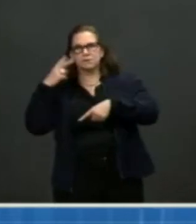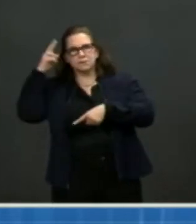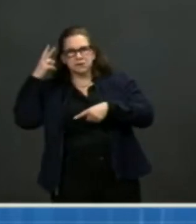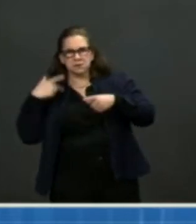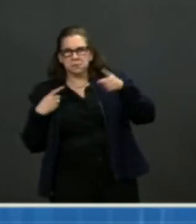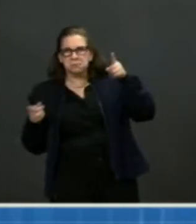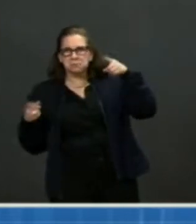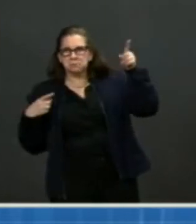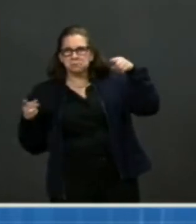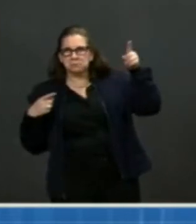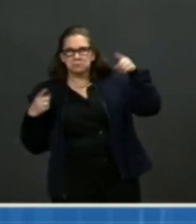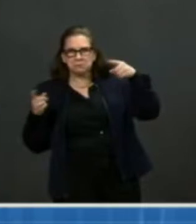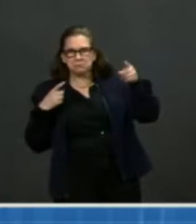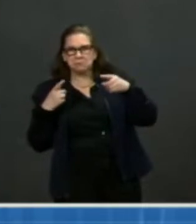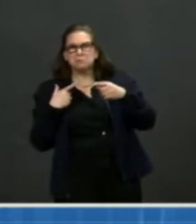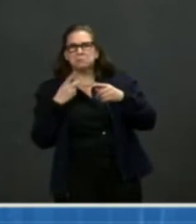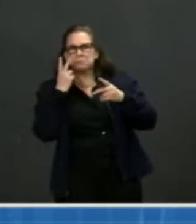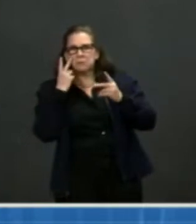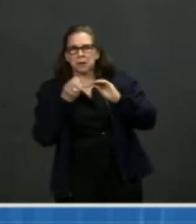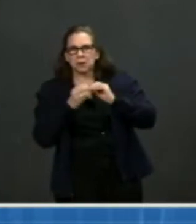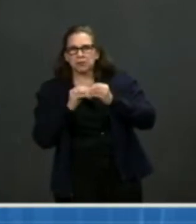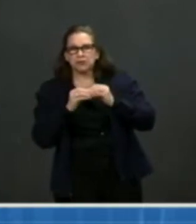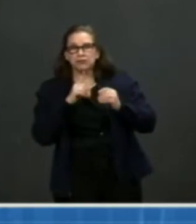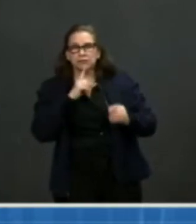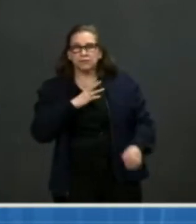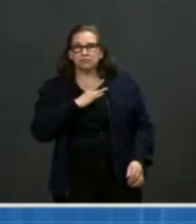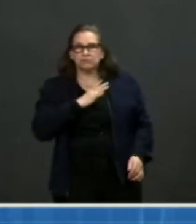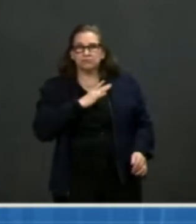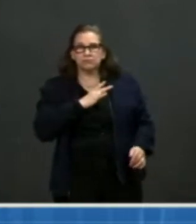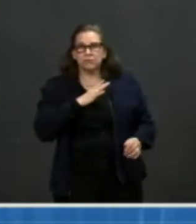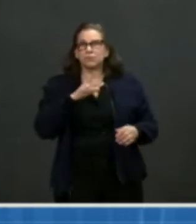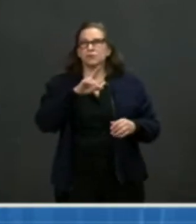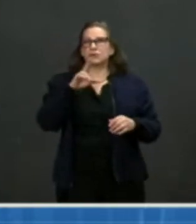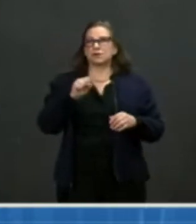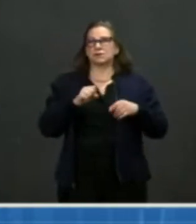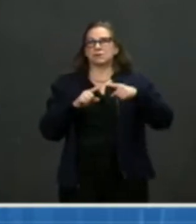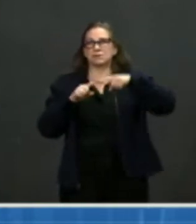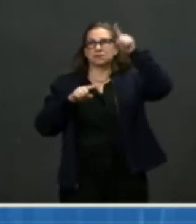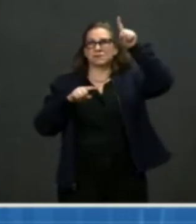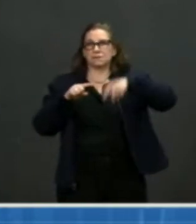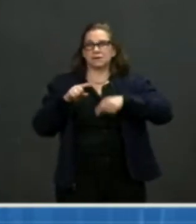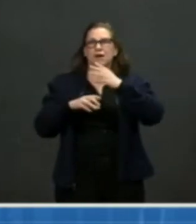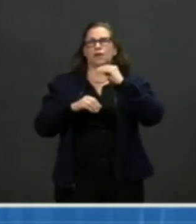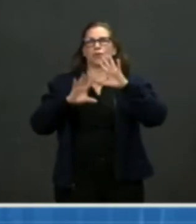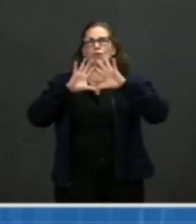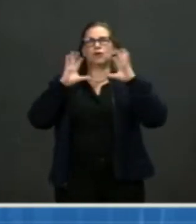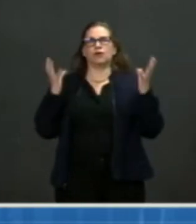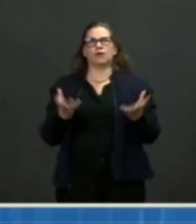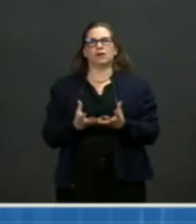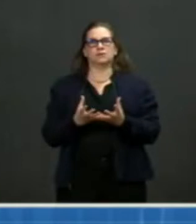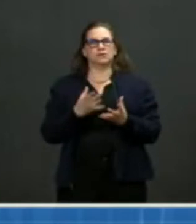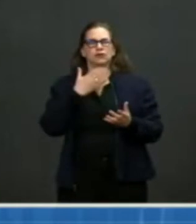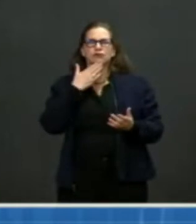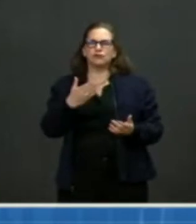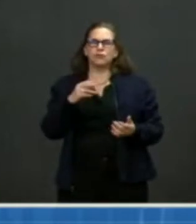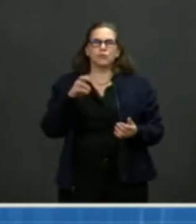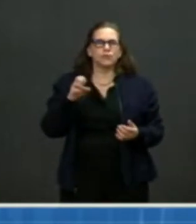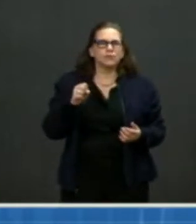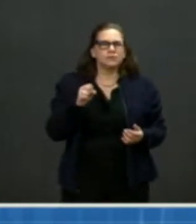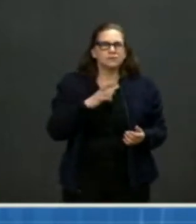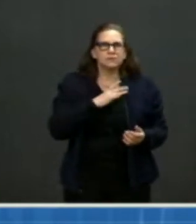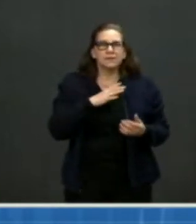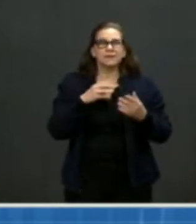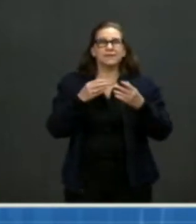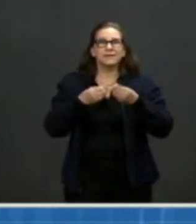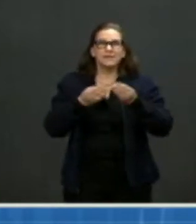is great news for both the U.S. and the world, the more vaccines and the more supply that exists. Dr. Fauci, anything you'd add?